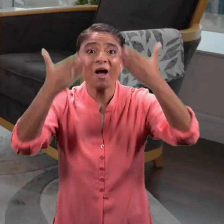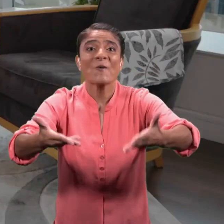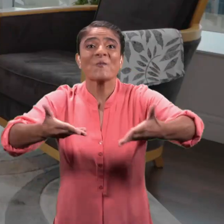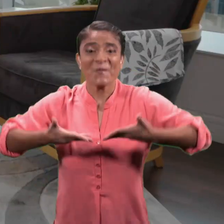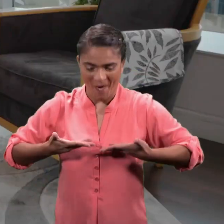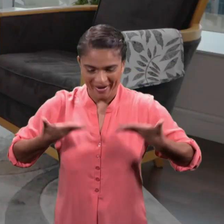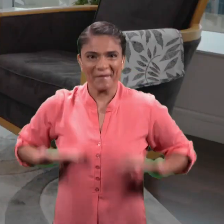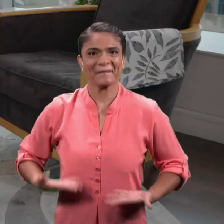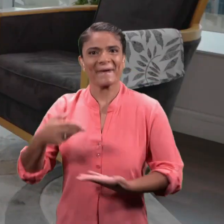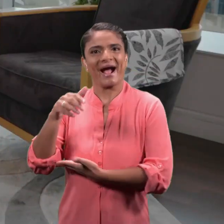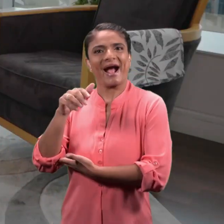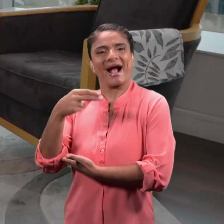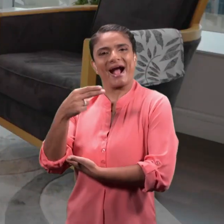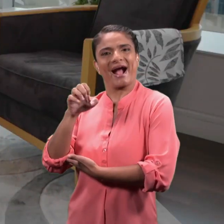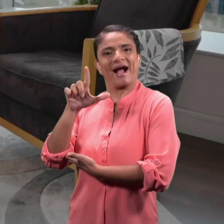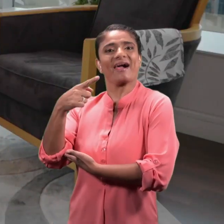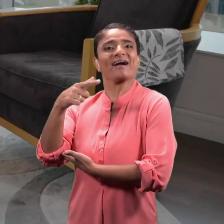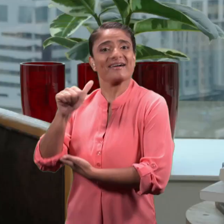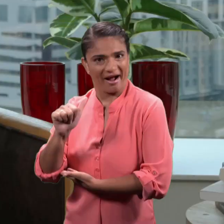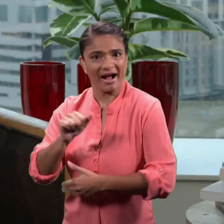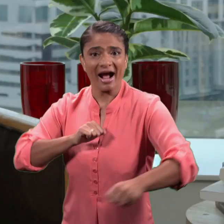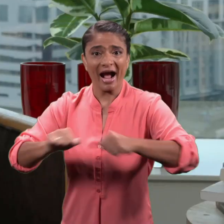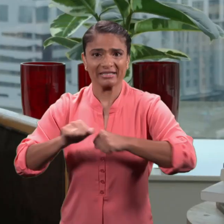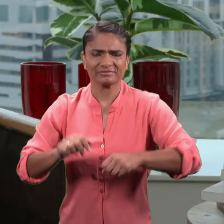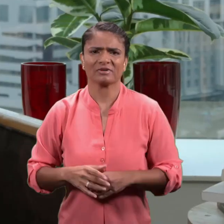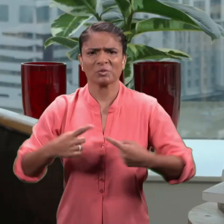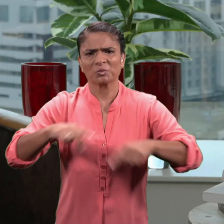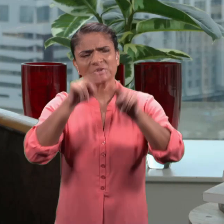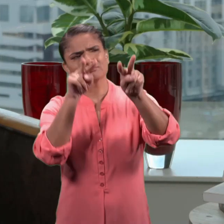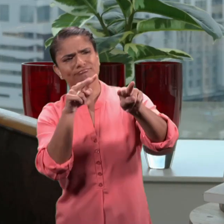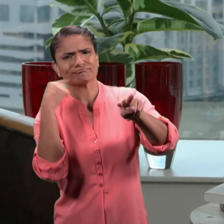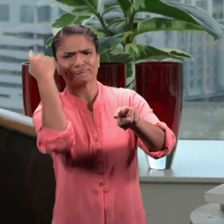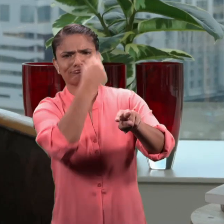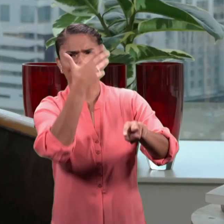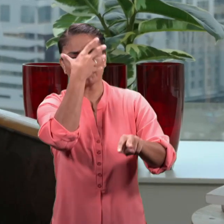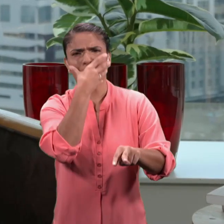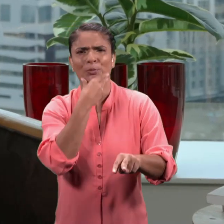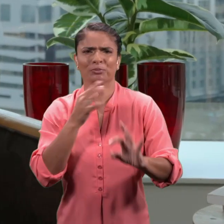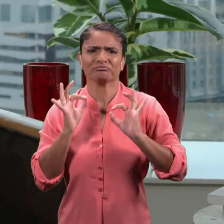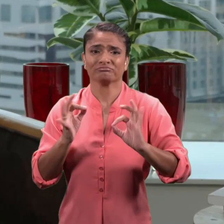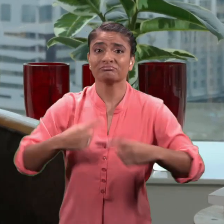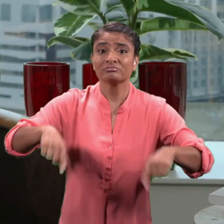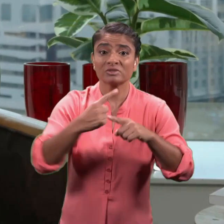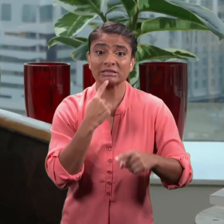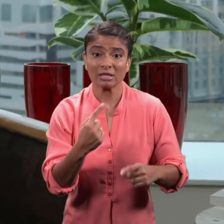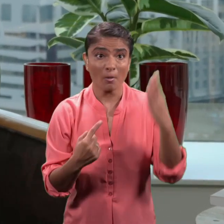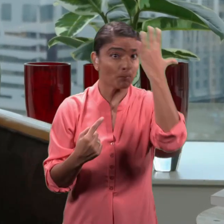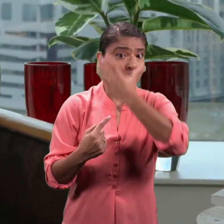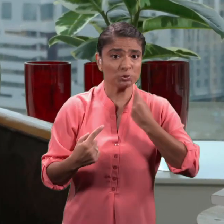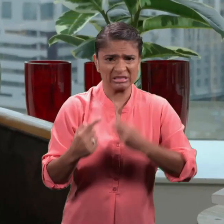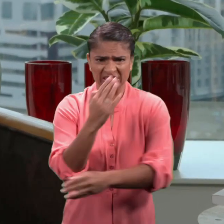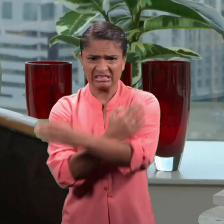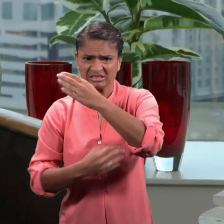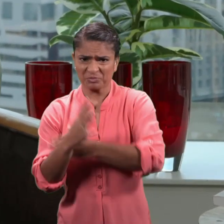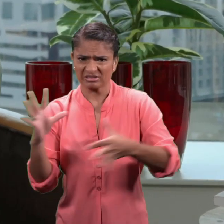Hello and welcome to Activated with me, Helge Barkhuizen. Skoonheid is in die oë van die aanskouer, of so sê hulle. Wanneer dit agter